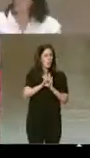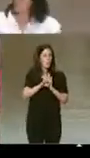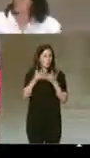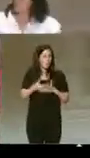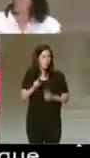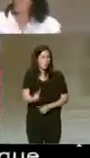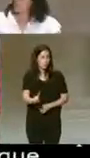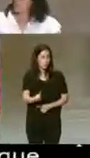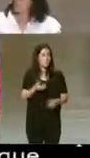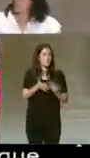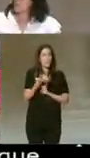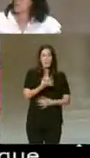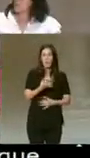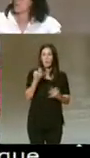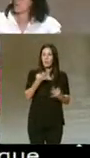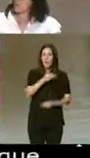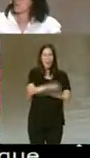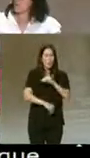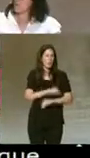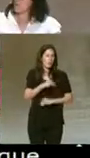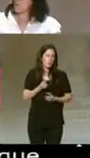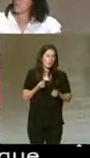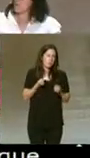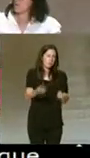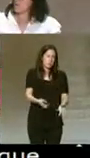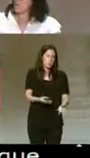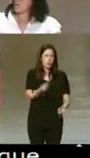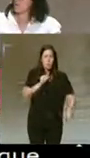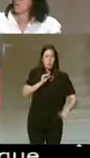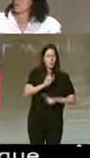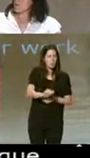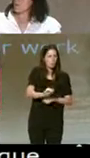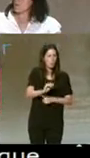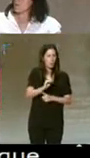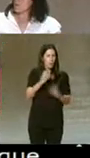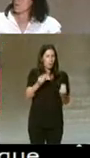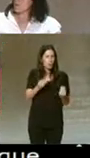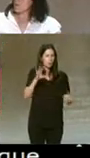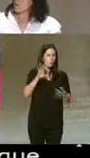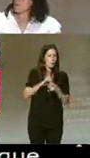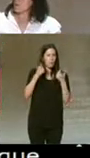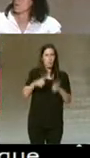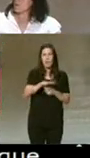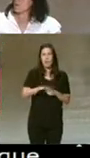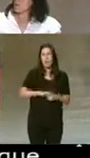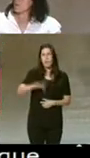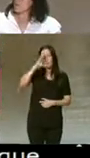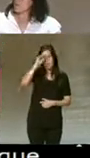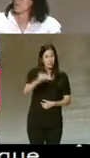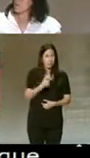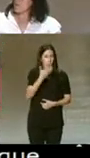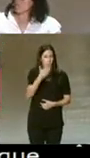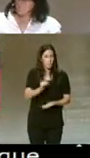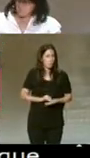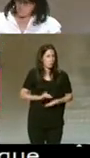doesn't work anymore. It no longer works, which entails heavy investments in staff,